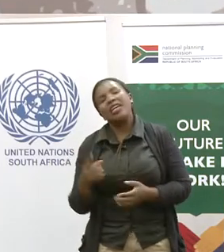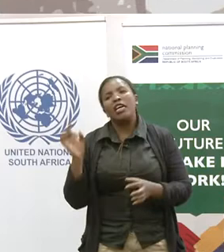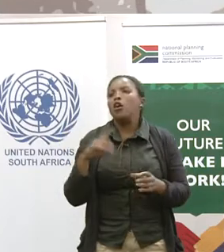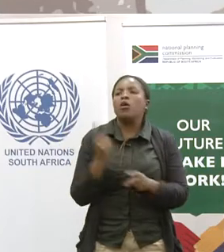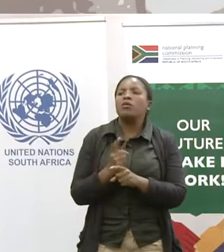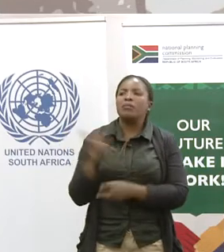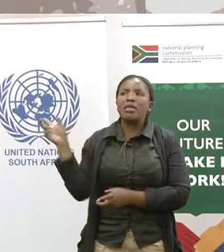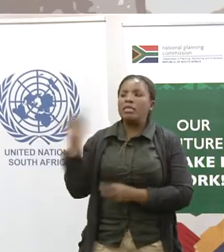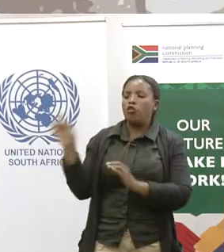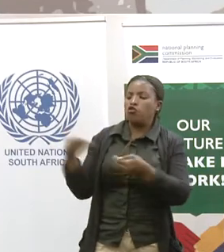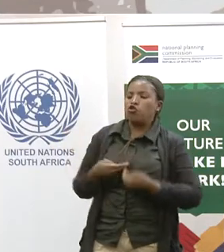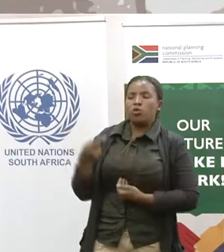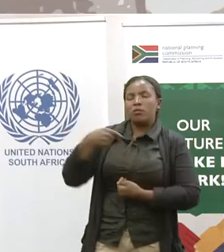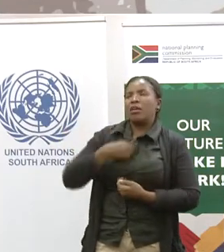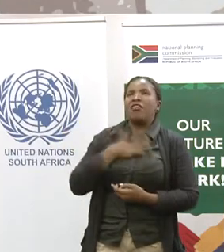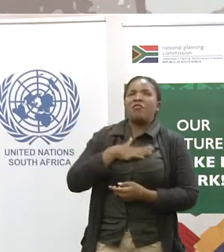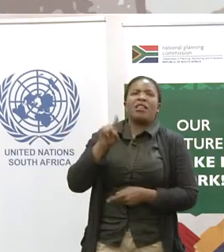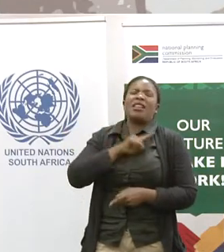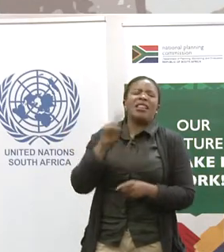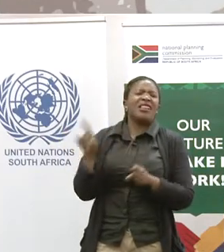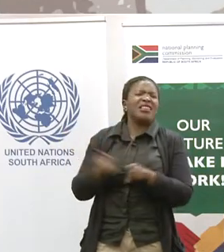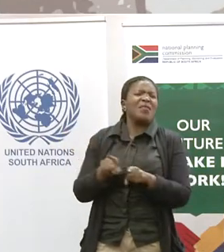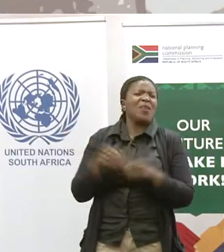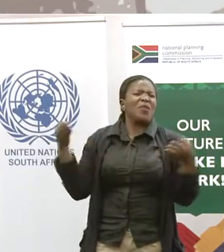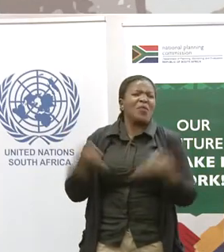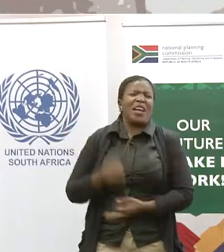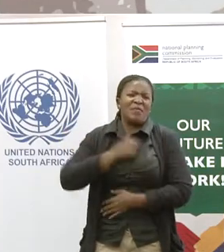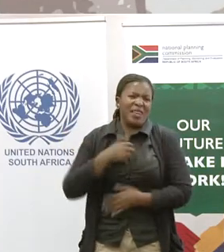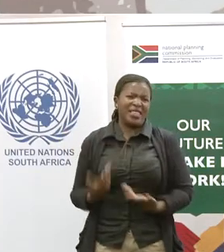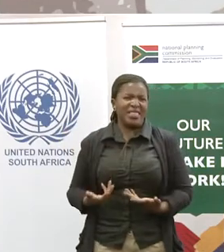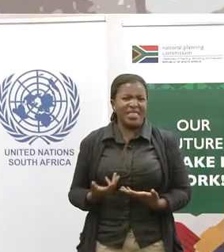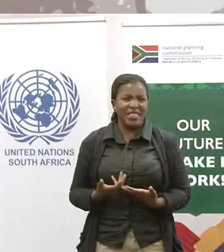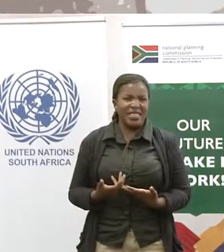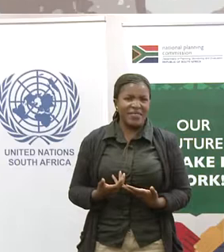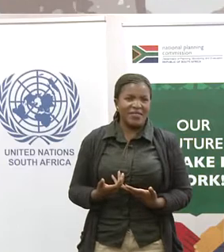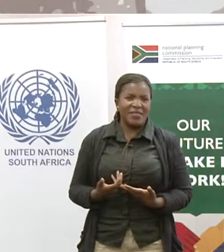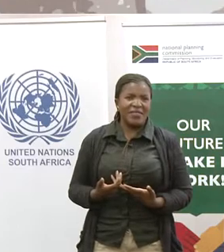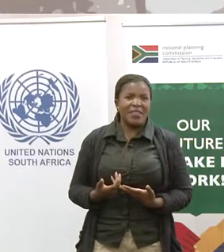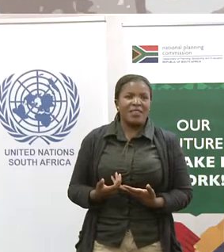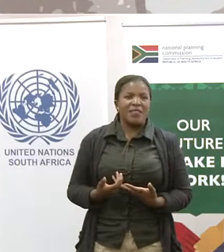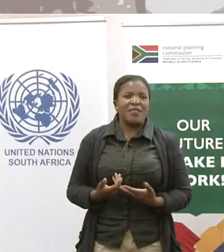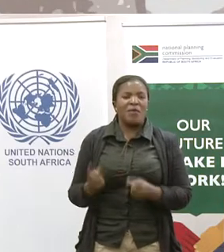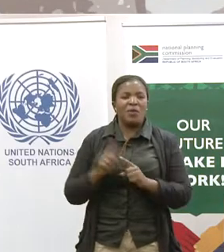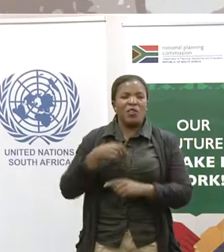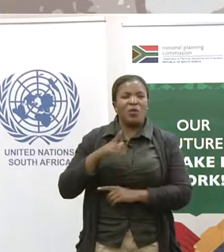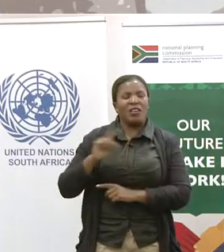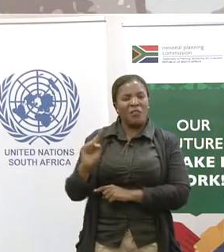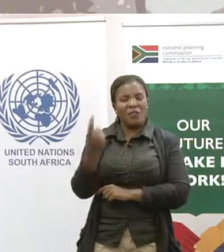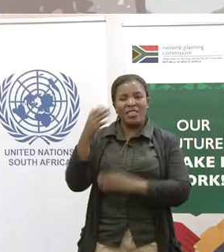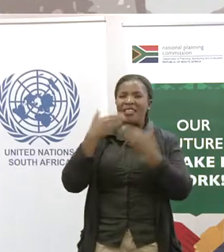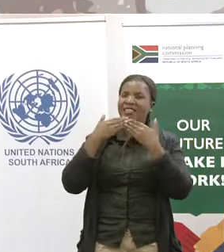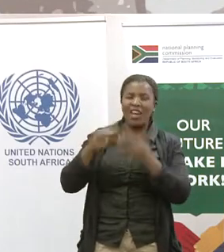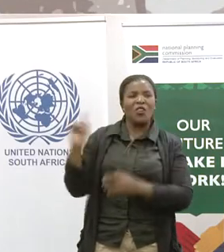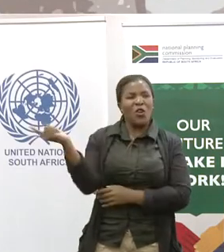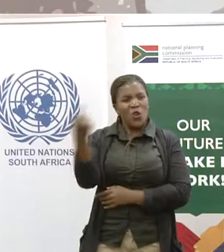like attending my funeral all over again. So we need to first thank